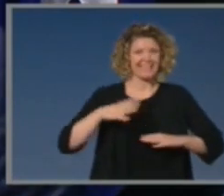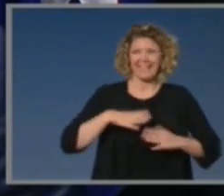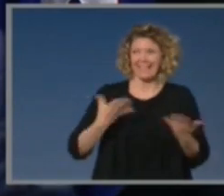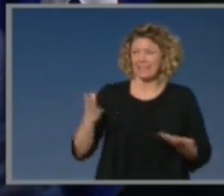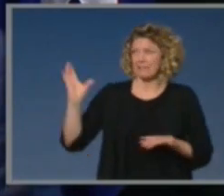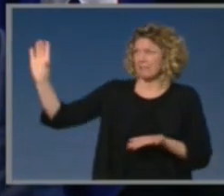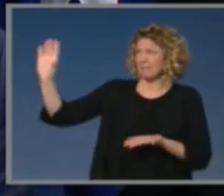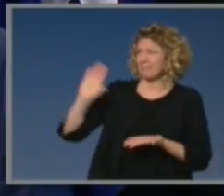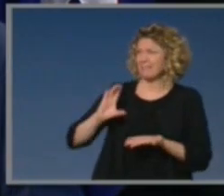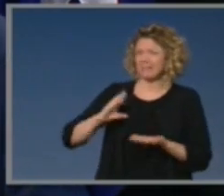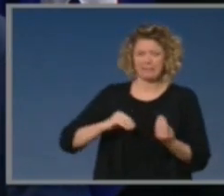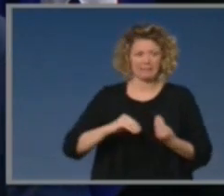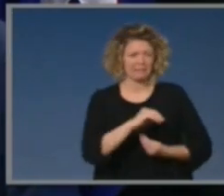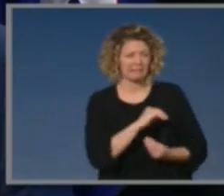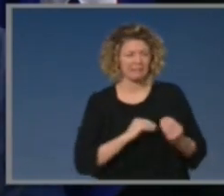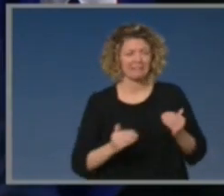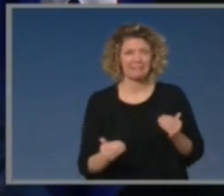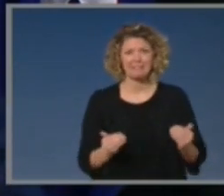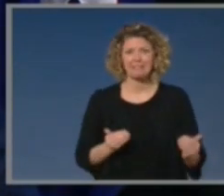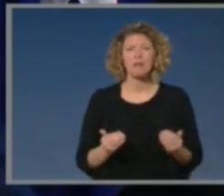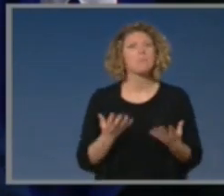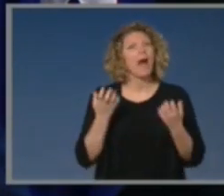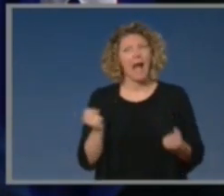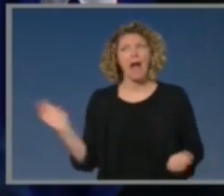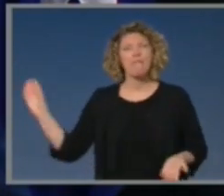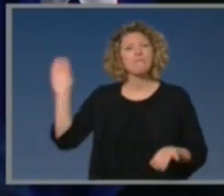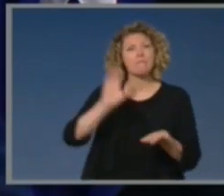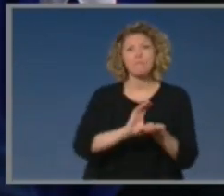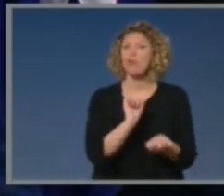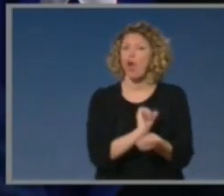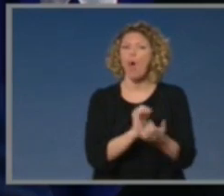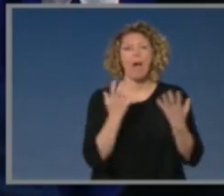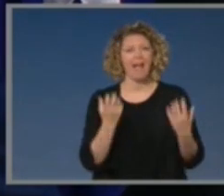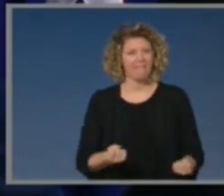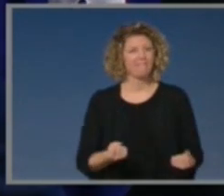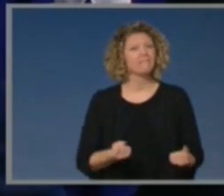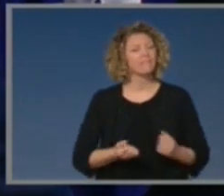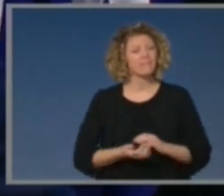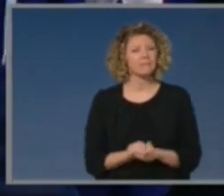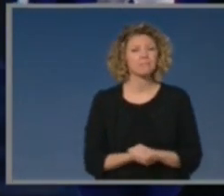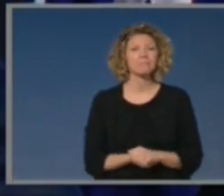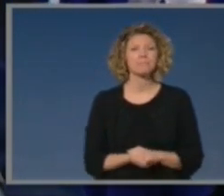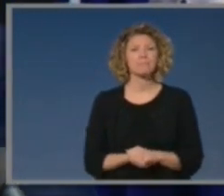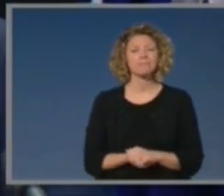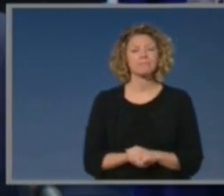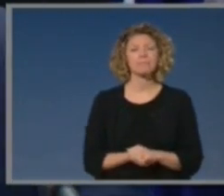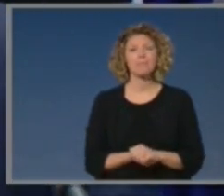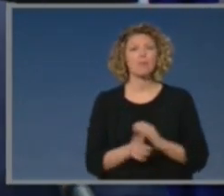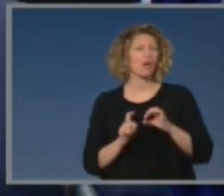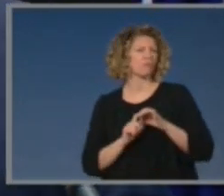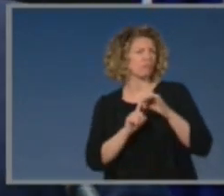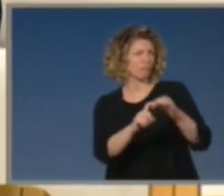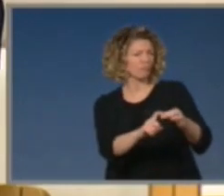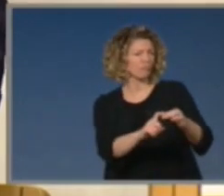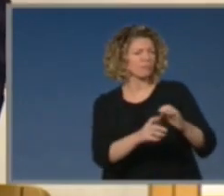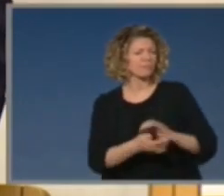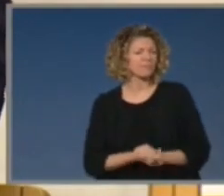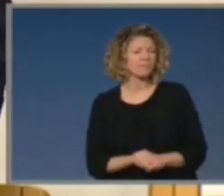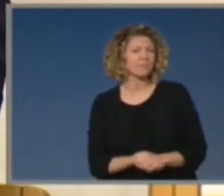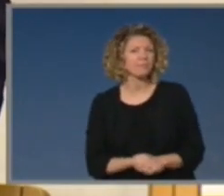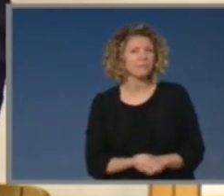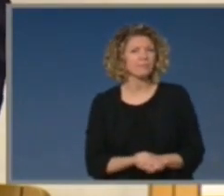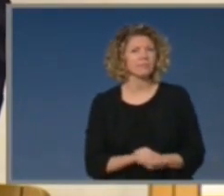very large set of measures for them to draw down on. Prime Minister, last week you revealed that there'd be this fall in